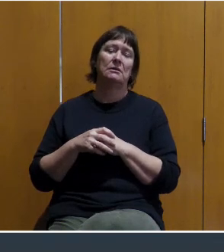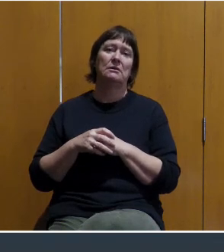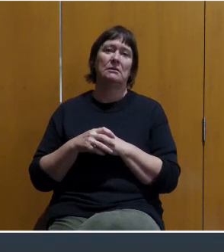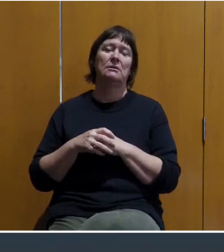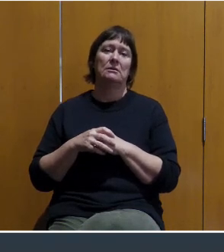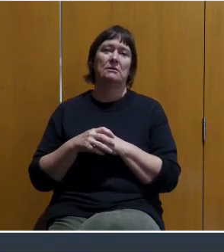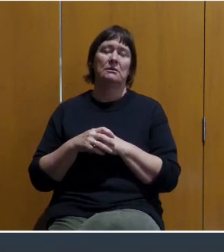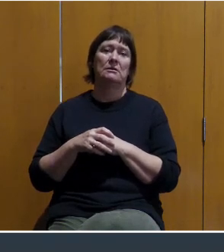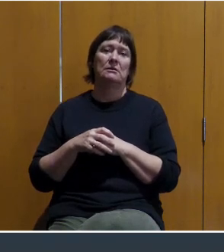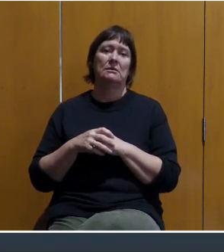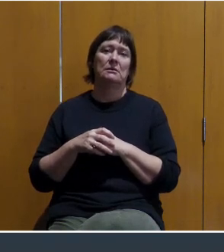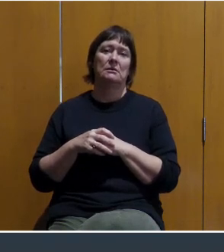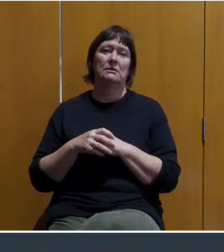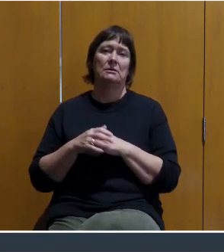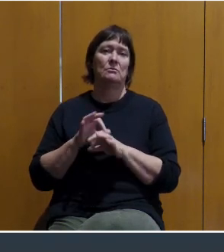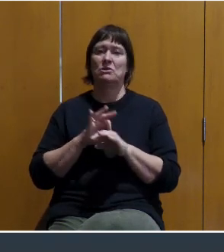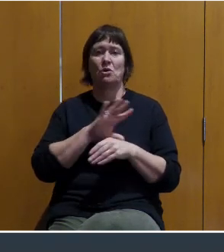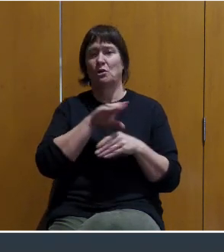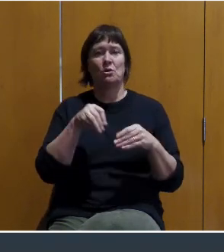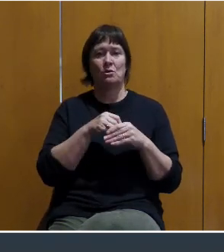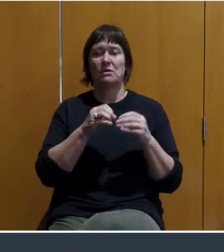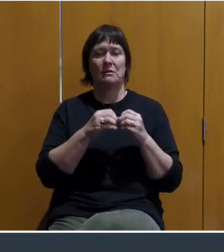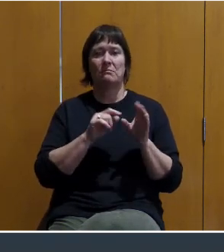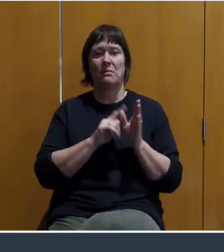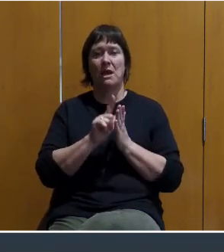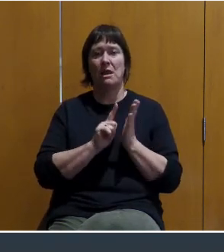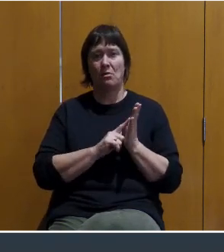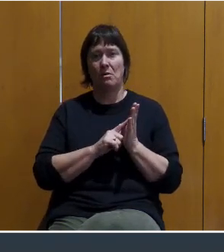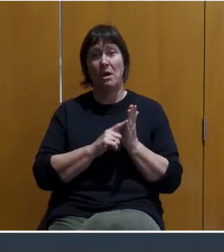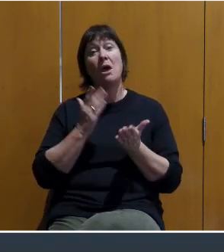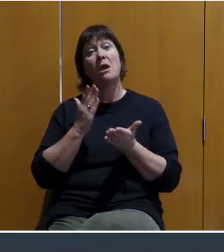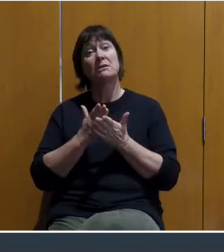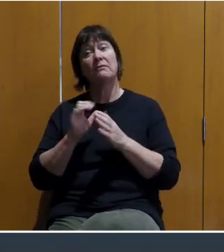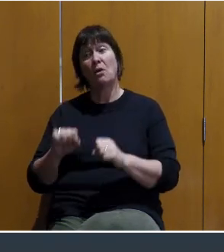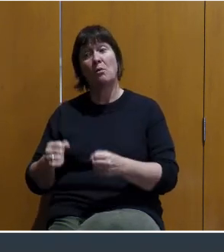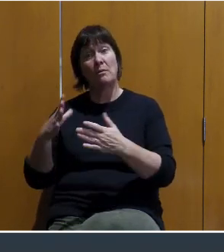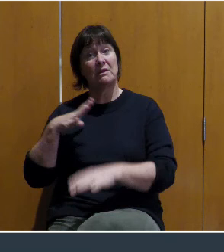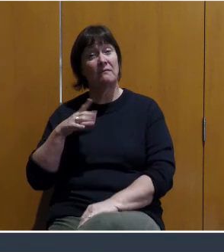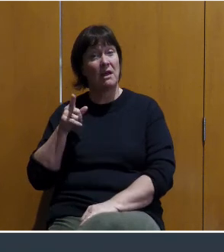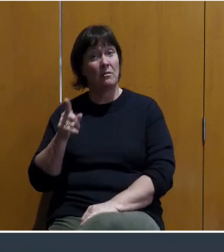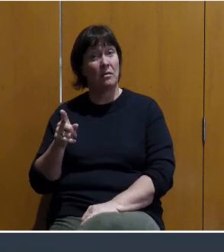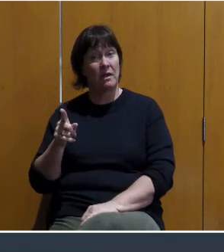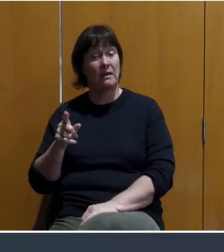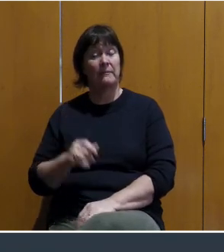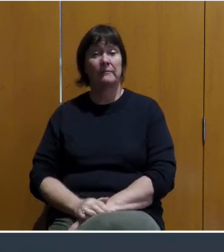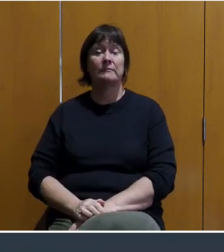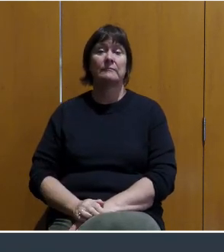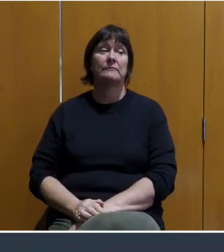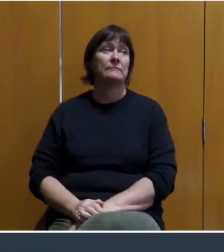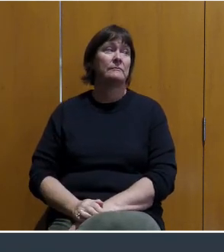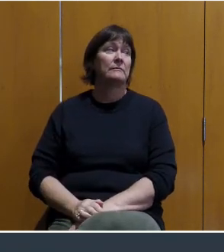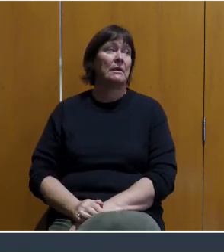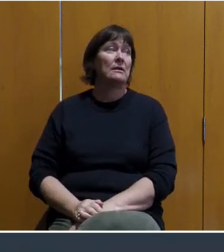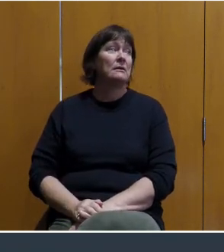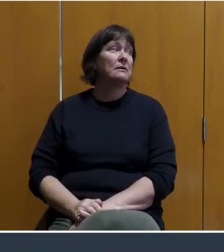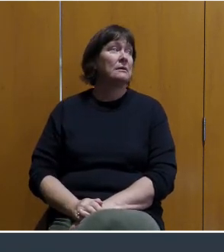map outside of the bylaw, but definitely have it available on the website for reference. But the, through you, Madam Chair,